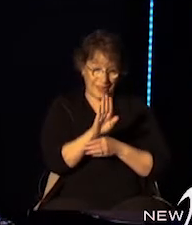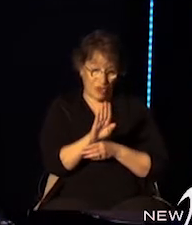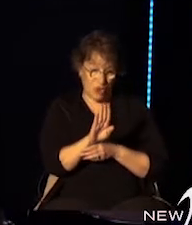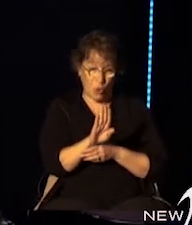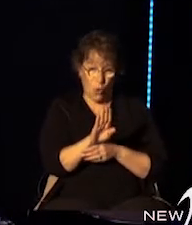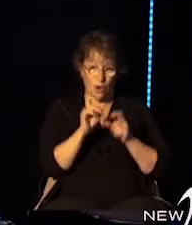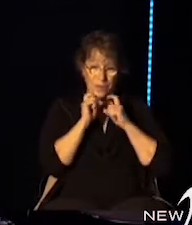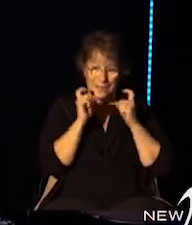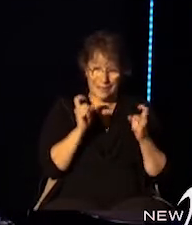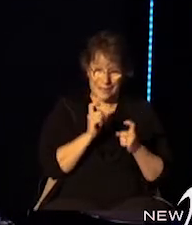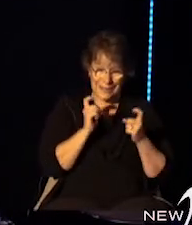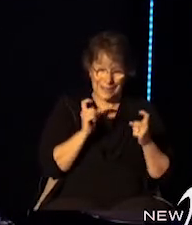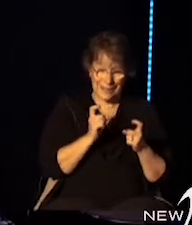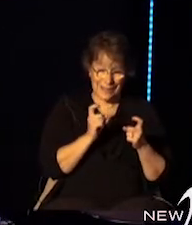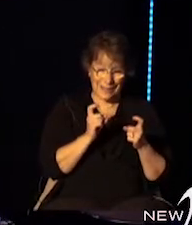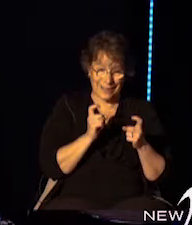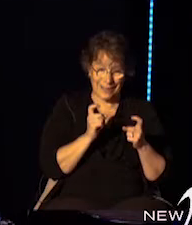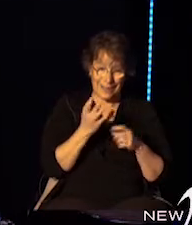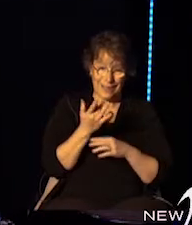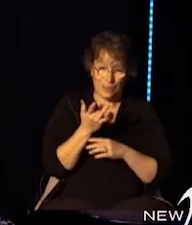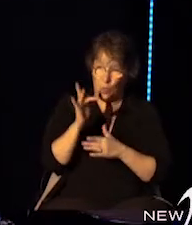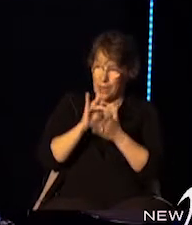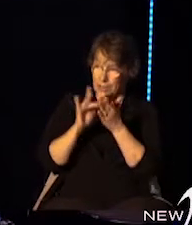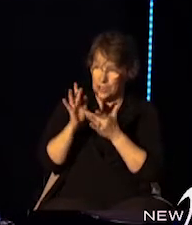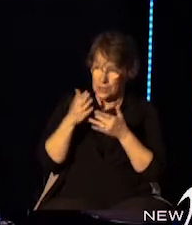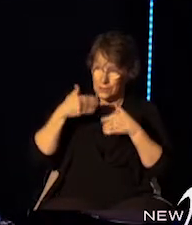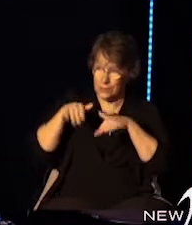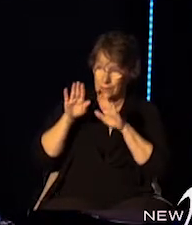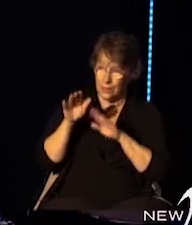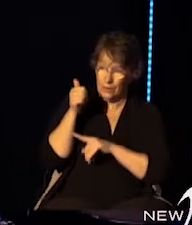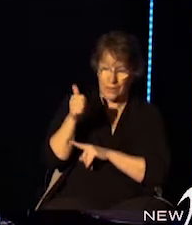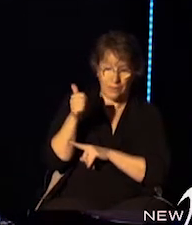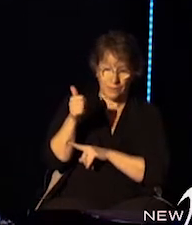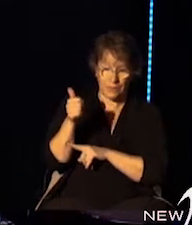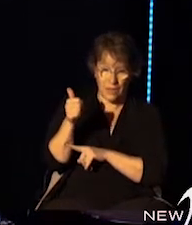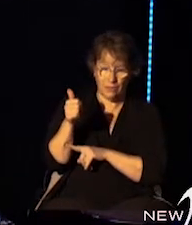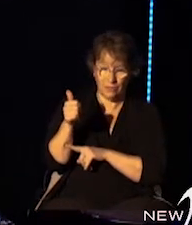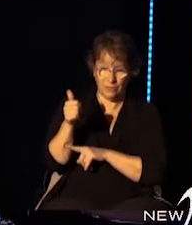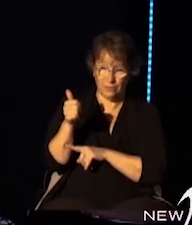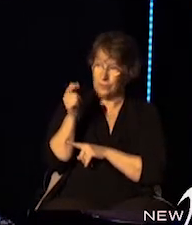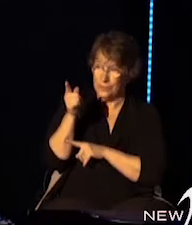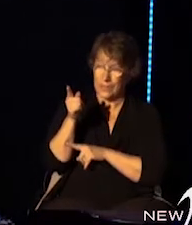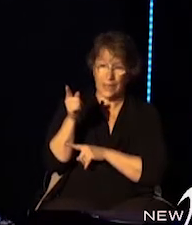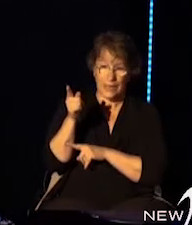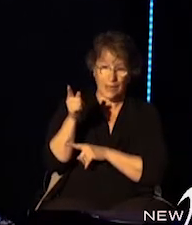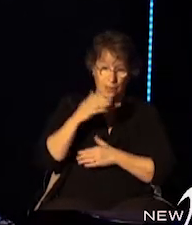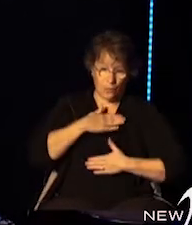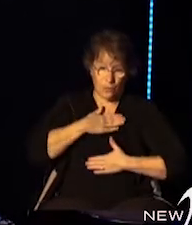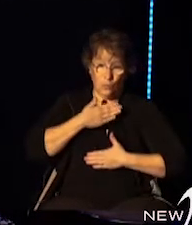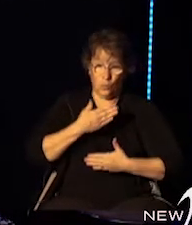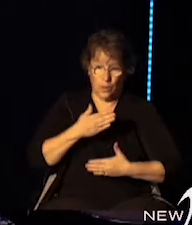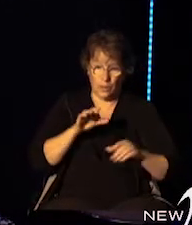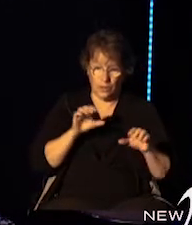Jesus to make the sacrifice. And he did it willingly, not with a grudge.